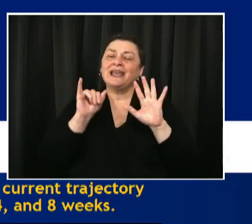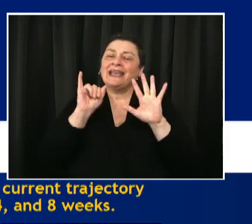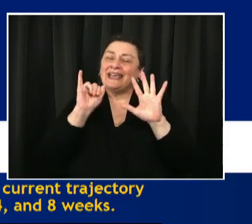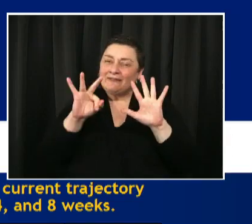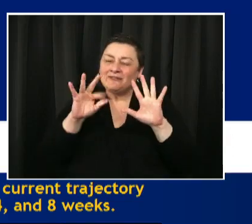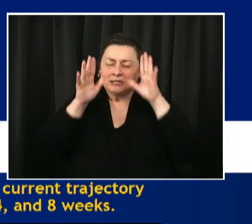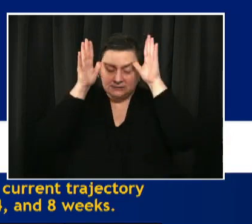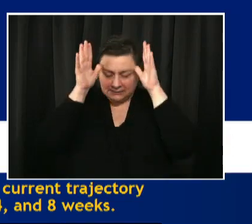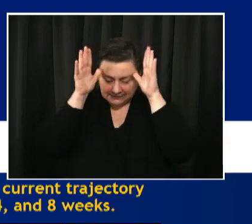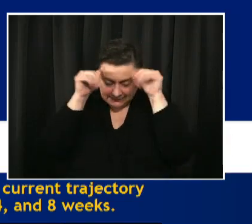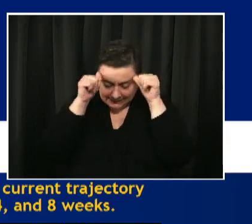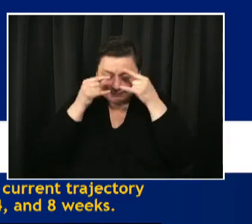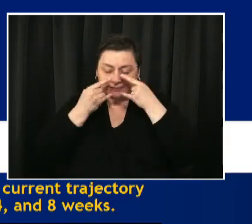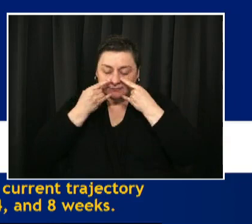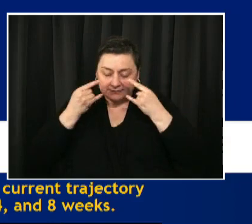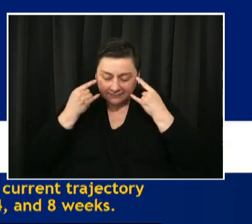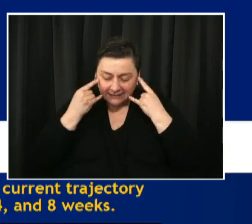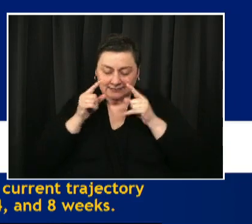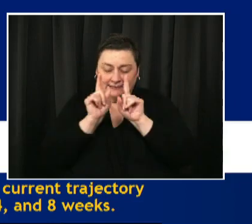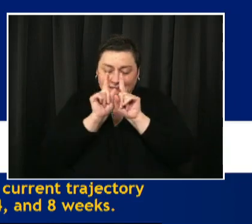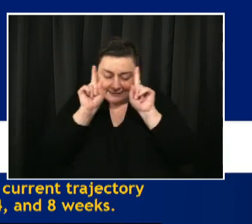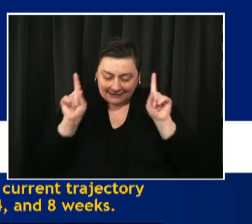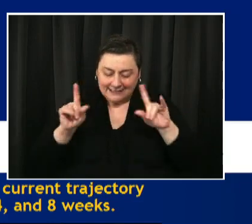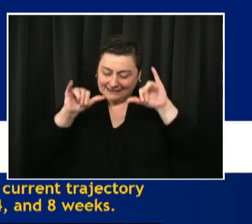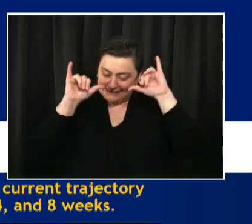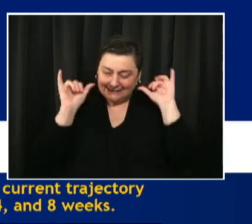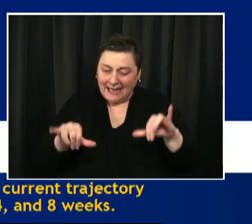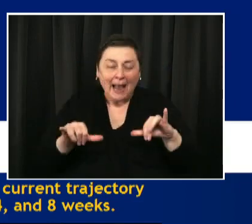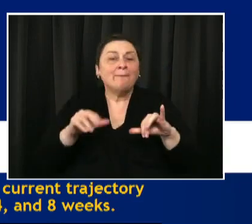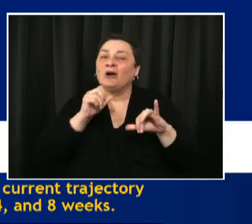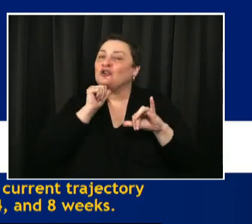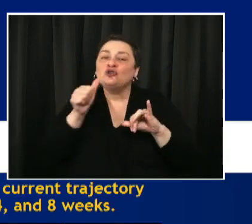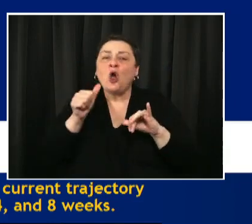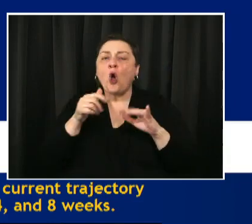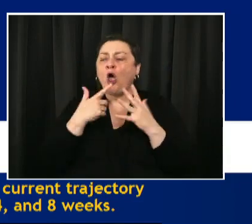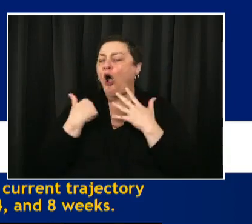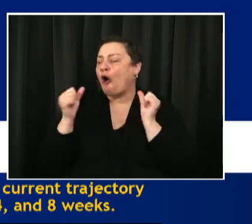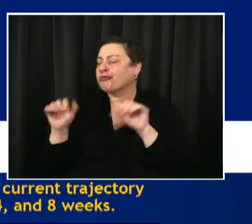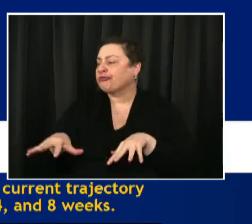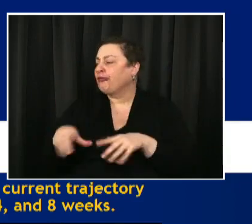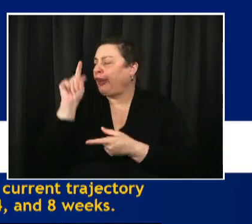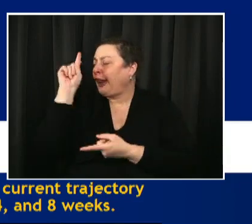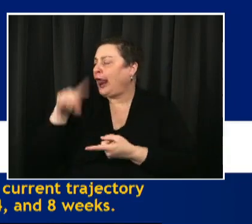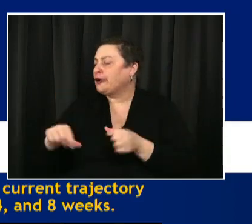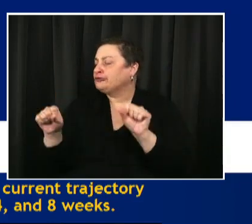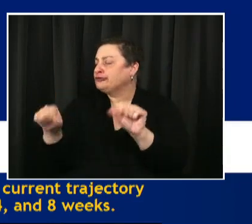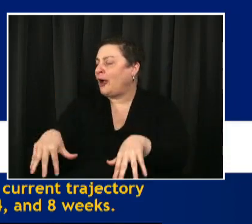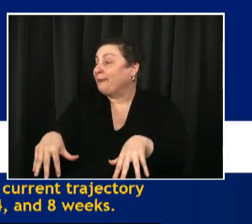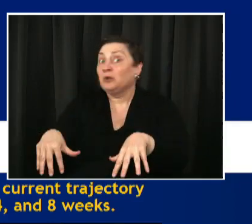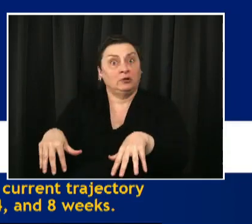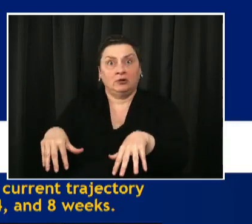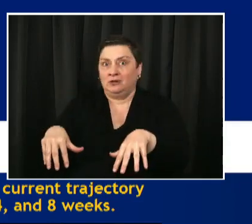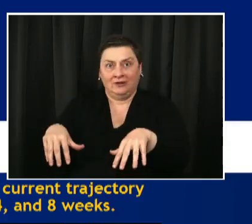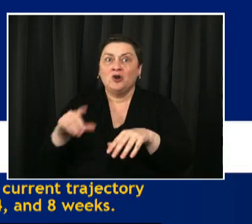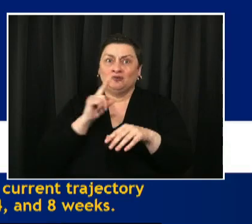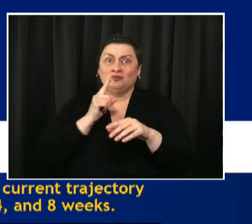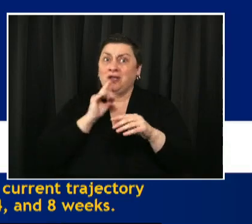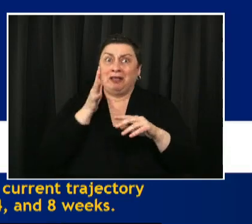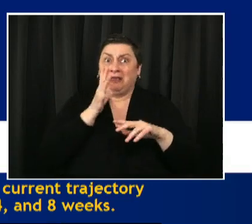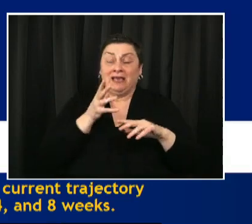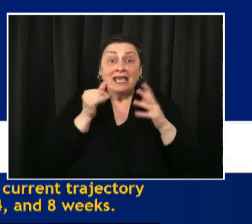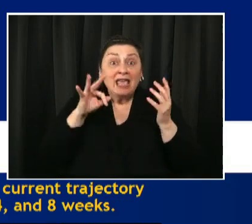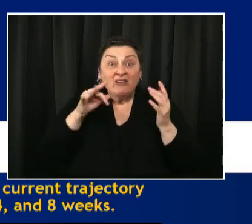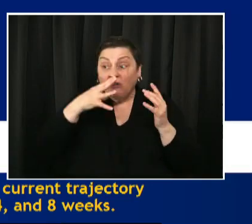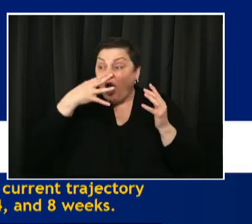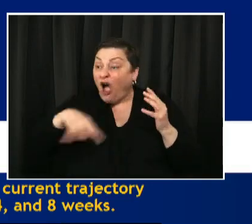not changing as of last Friday, but waiting out 4 weeks. Time makes a difference. And you can